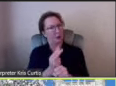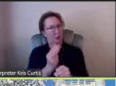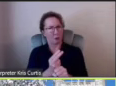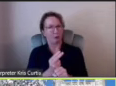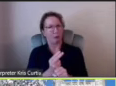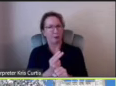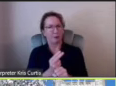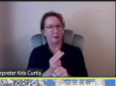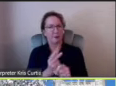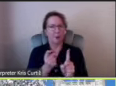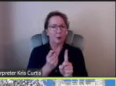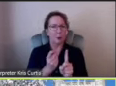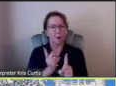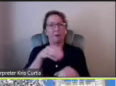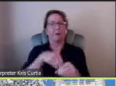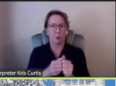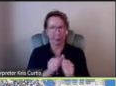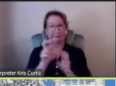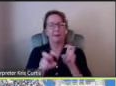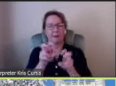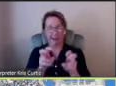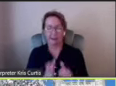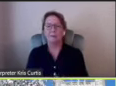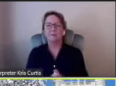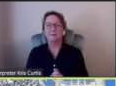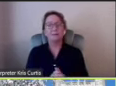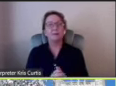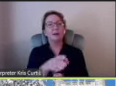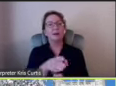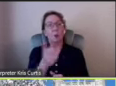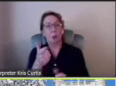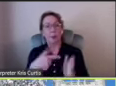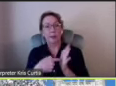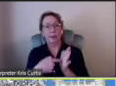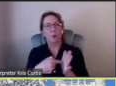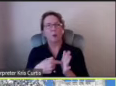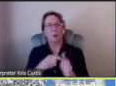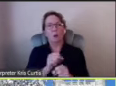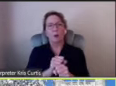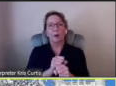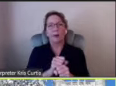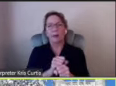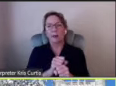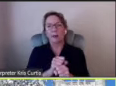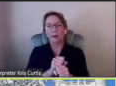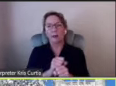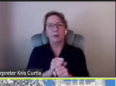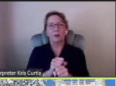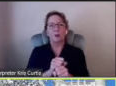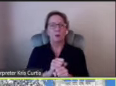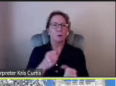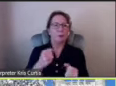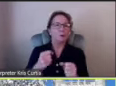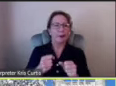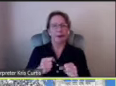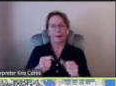investments. The next slides just give you a quick example. We're working, for example, we've characterized inequality in Indian